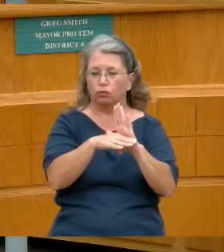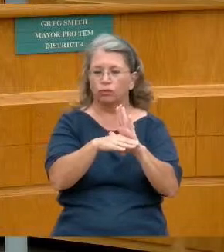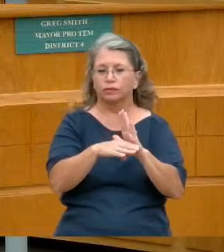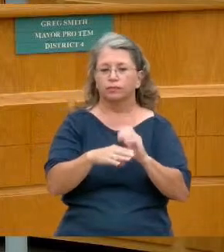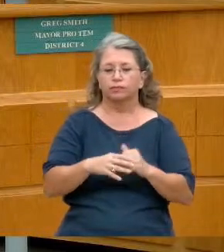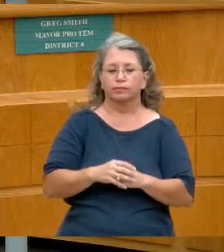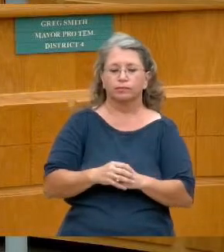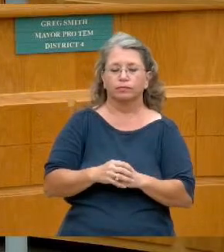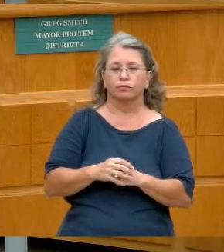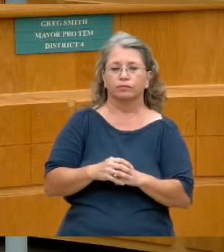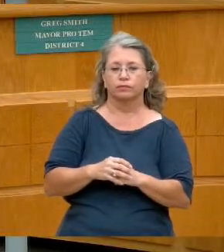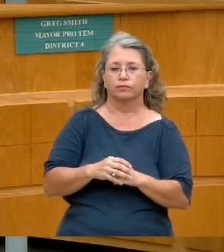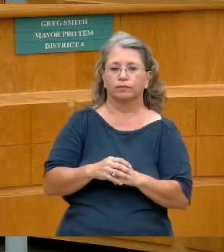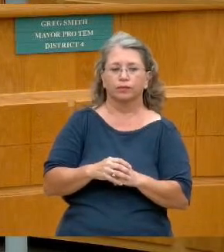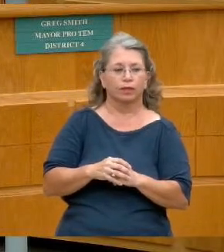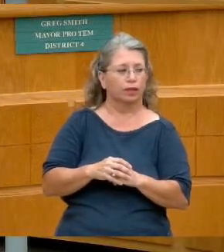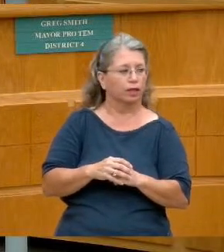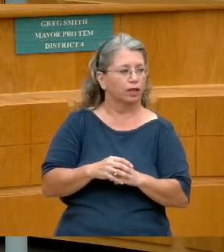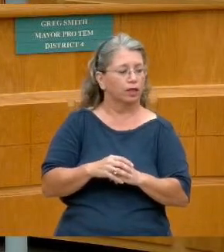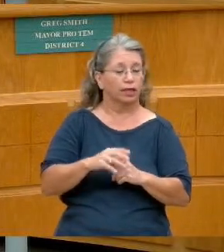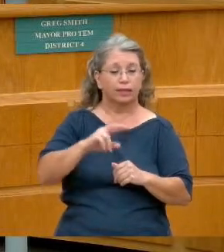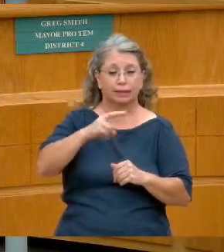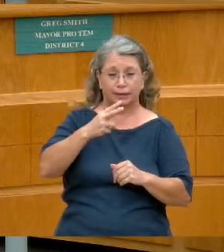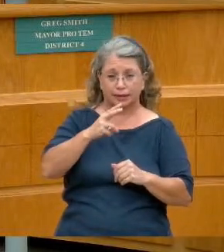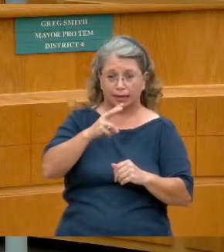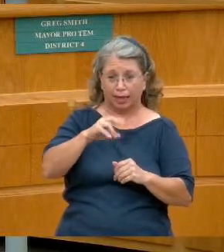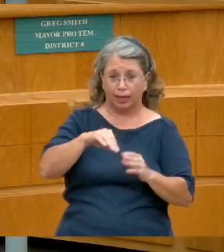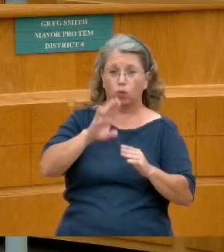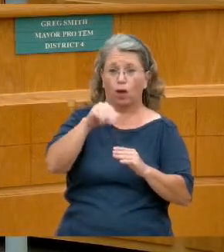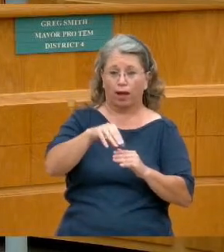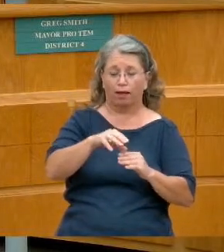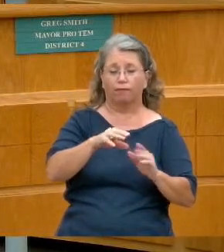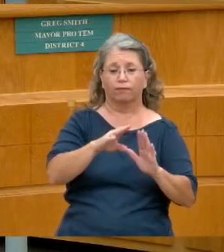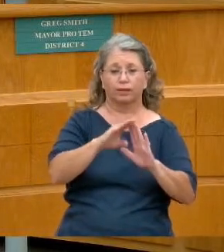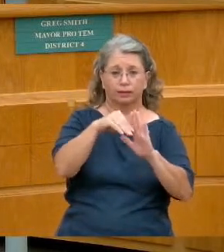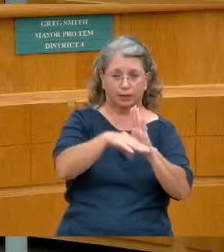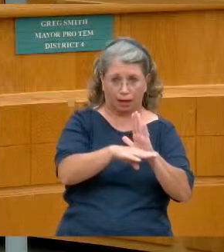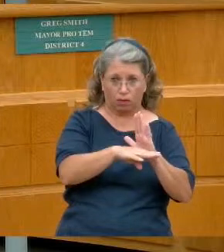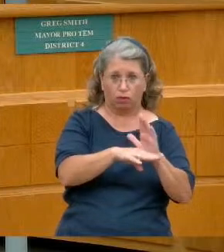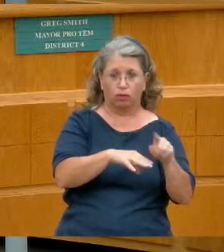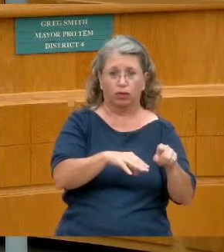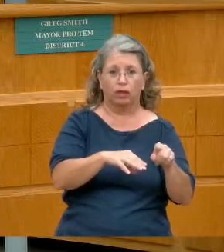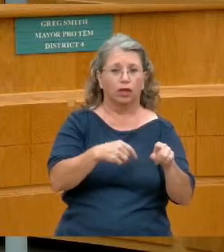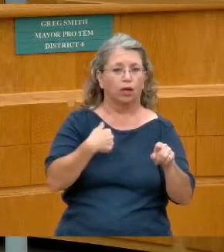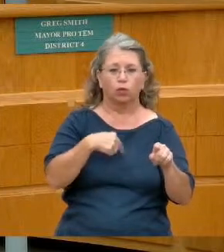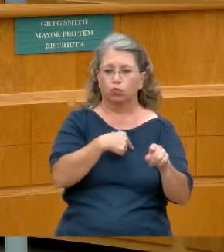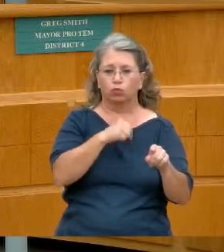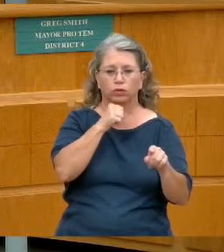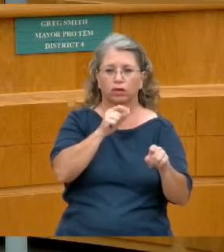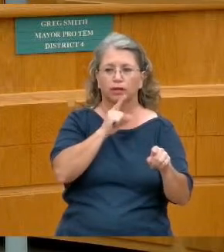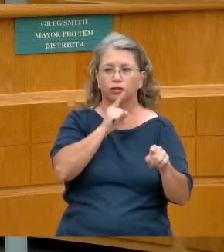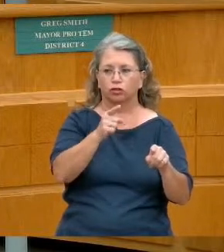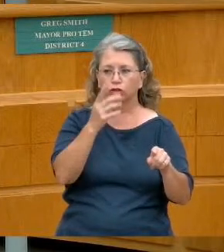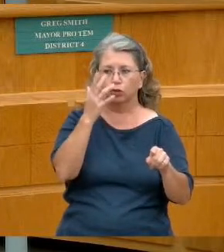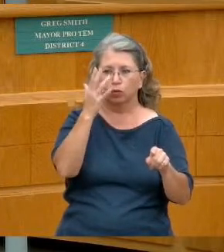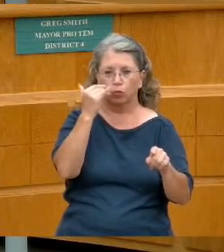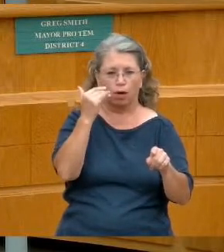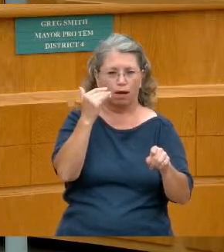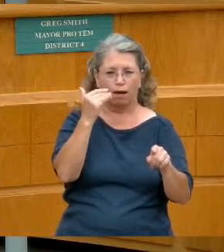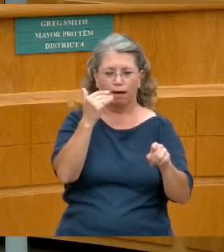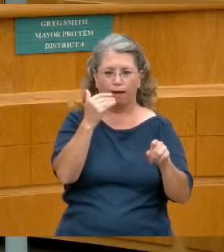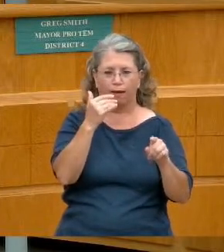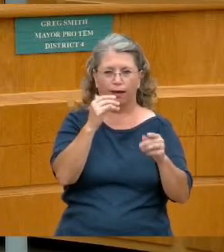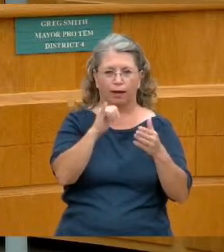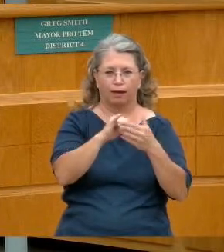wave, that is here. When we went down from our 2nd wave, that's there. We're not sure why we went down after